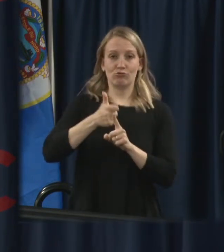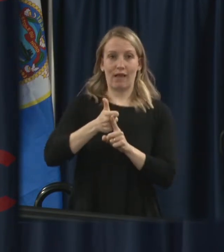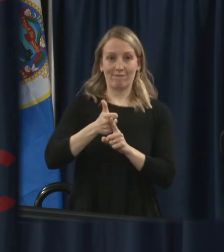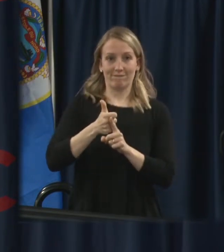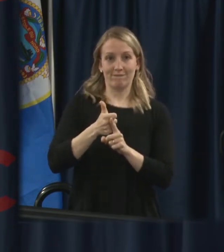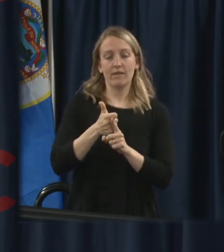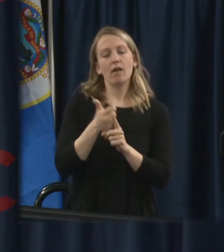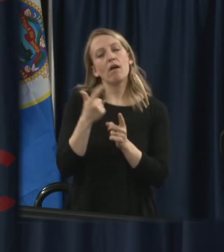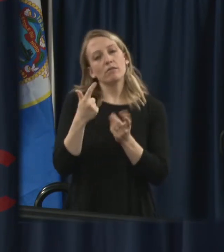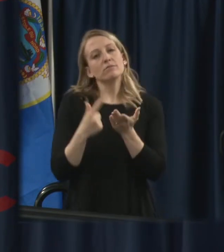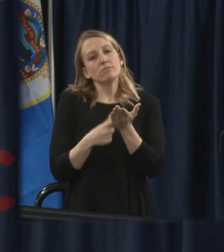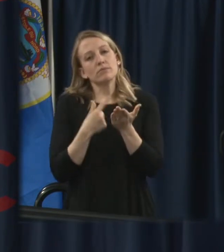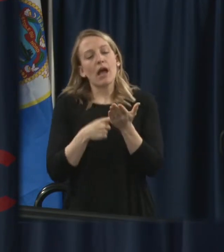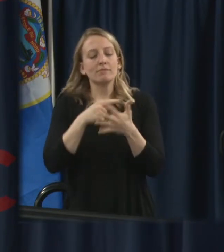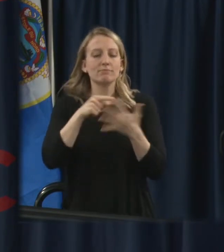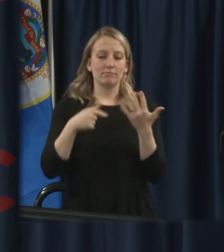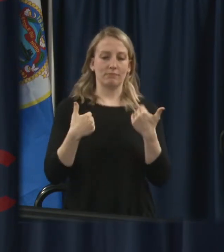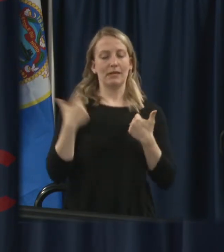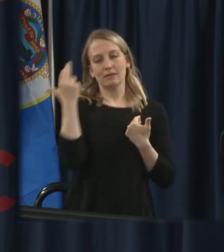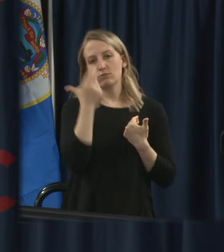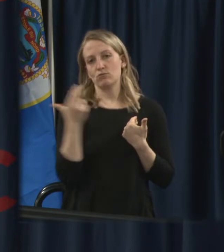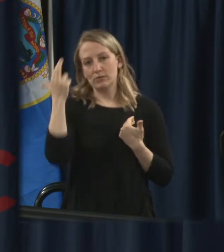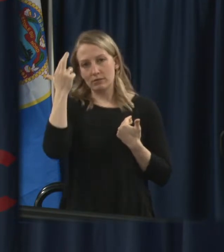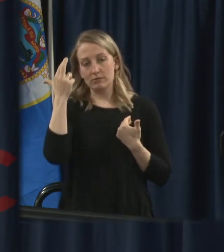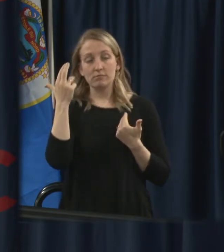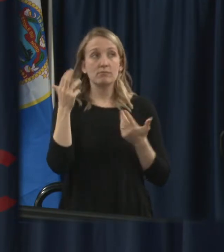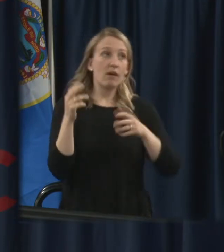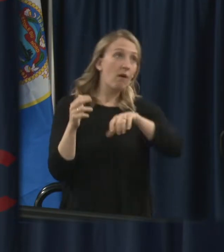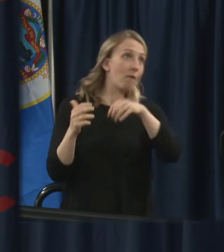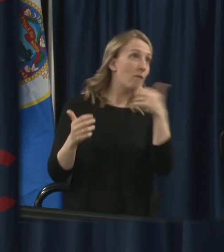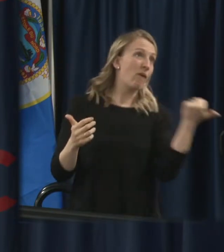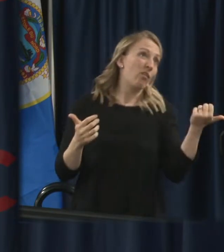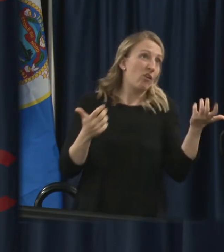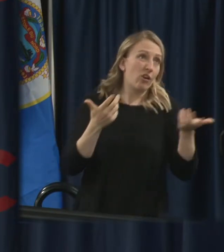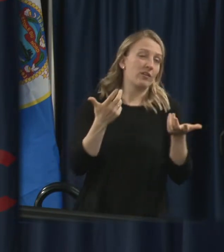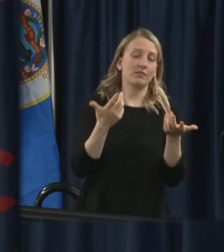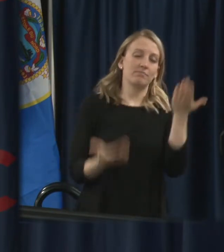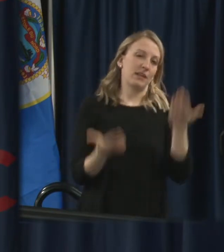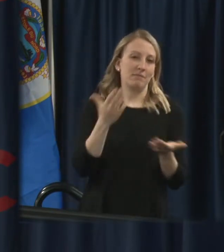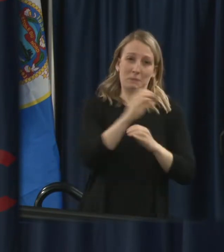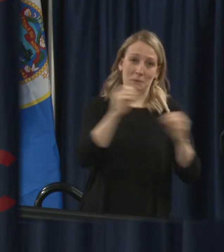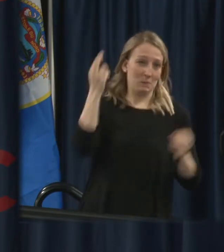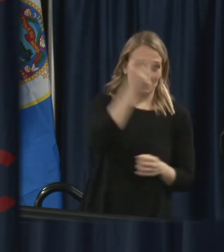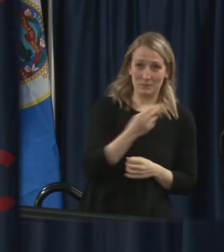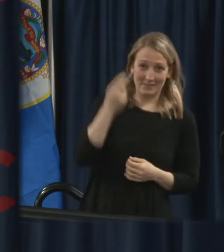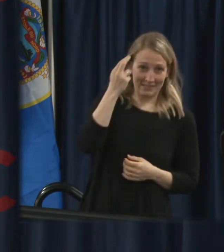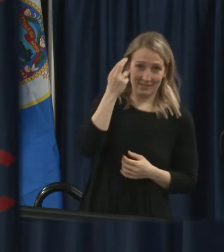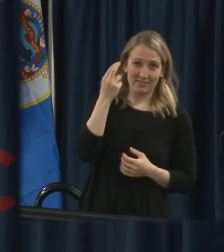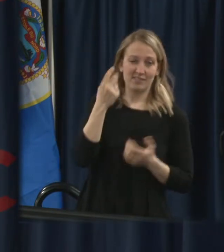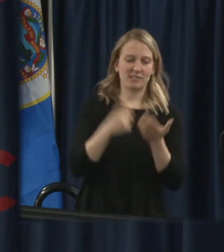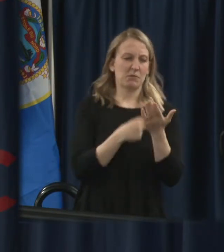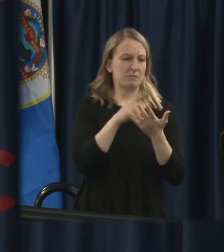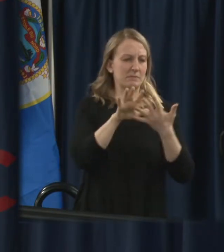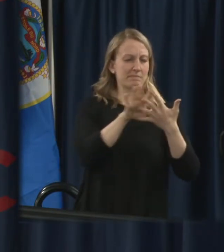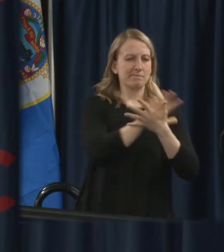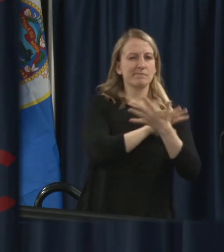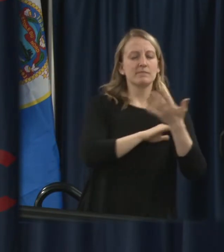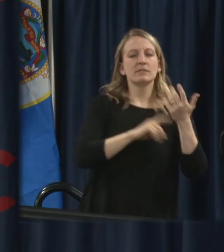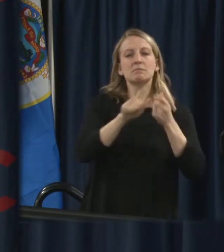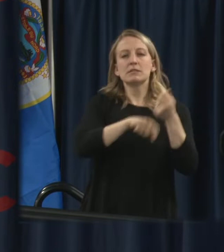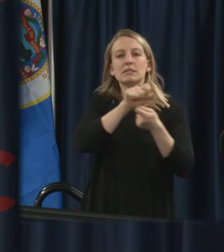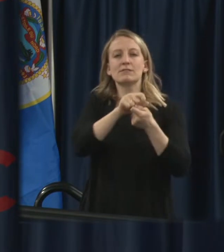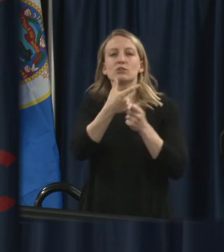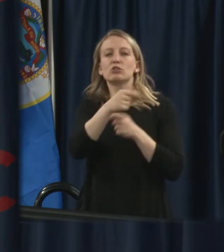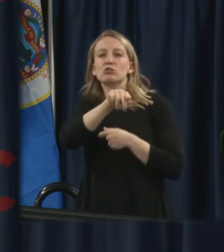Sometimes there's a reason for those expectations. Other times, perhaps not. And sometimes they're a bit arbitrary. Certain grades